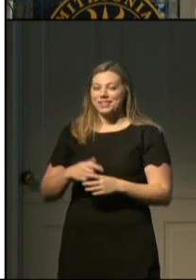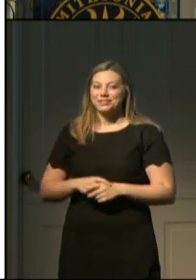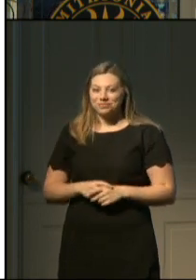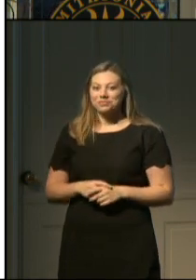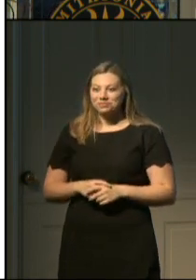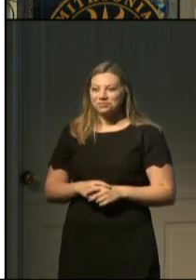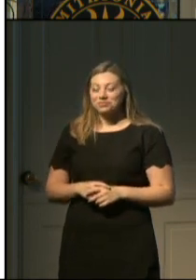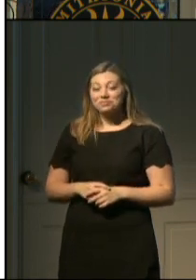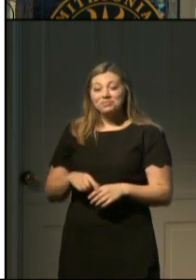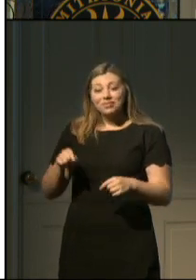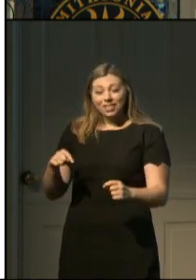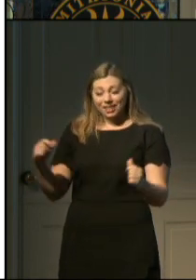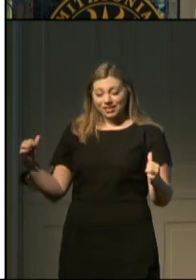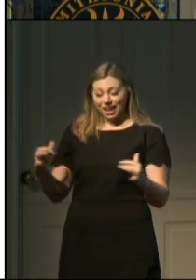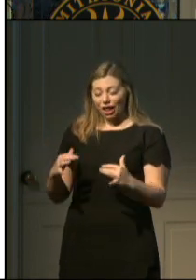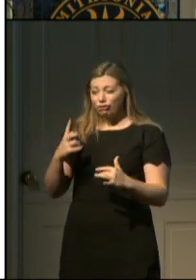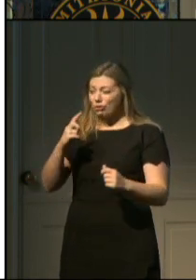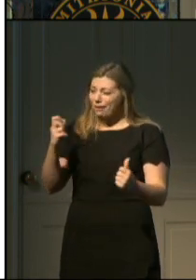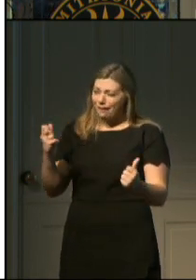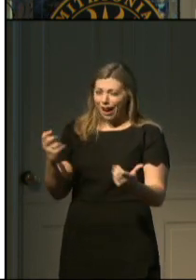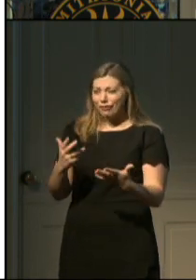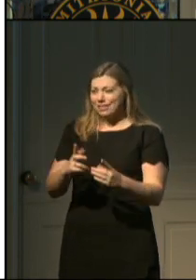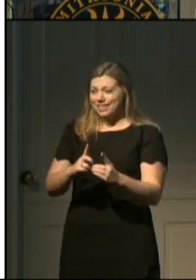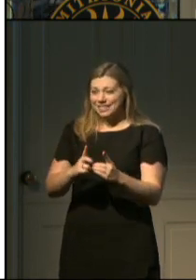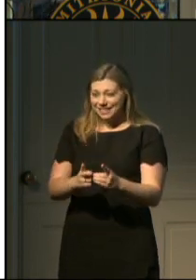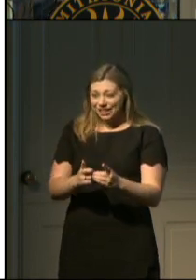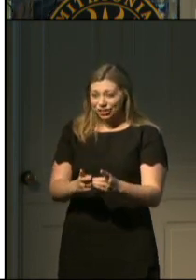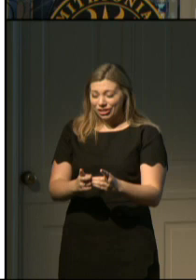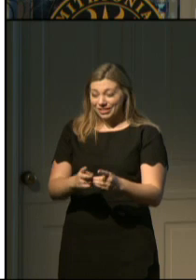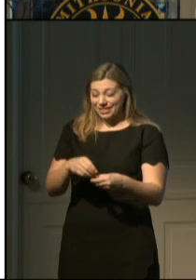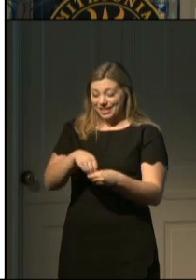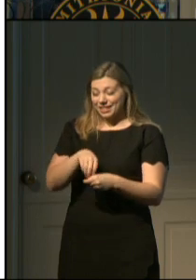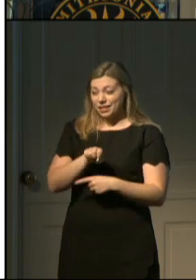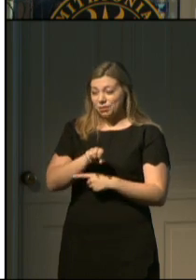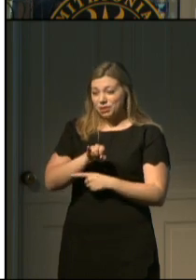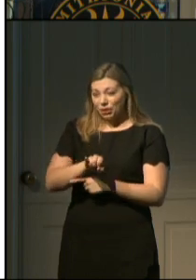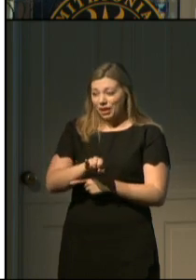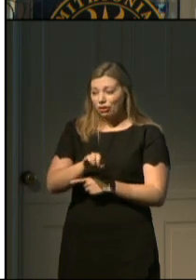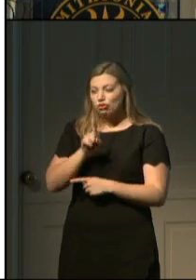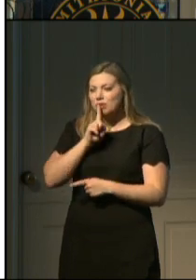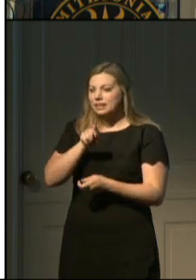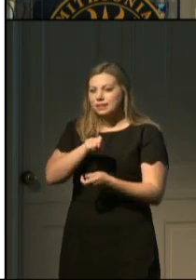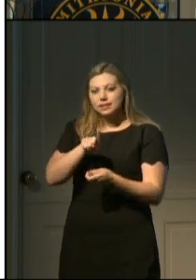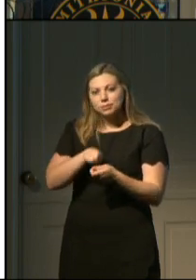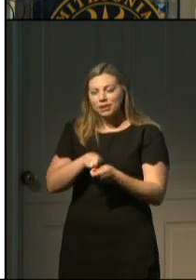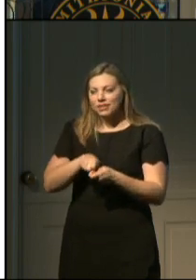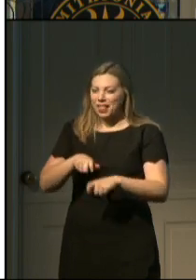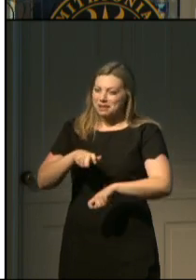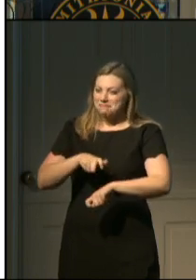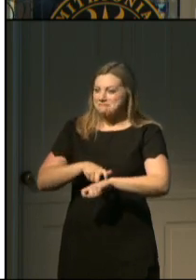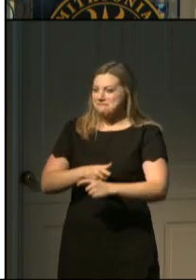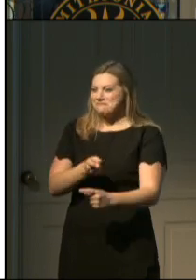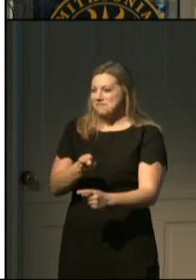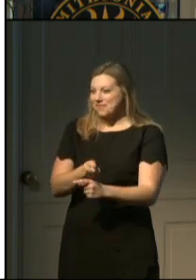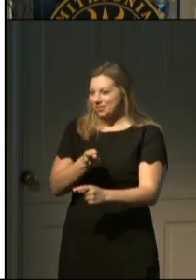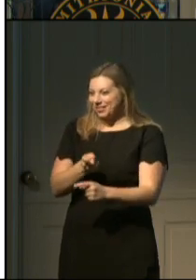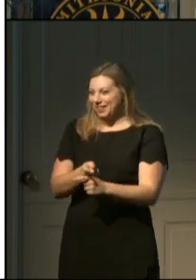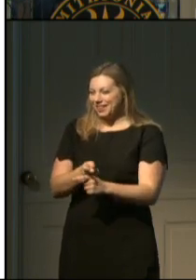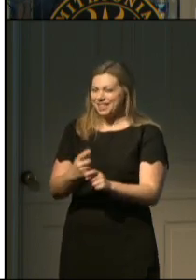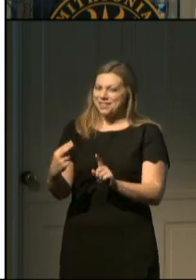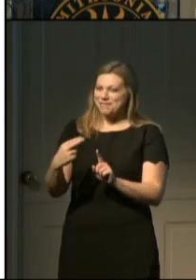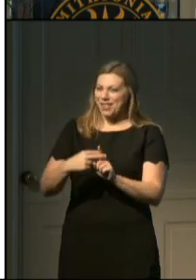This gathering for all things digital at the Smithsonian is particularly timely and relevant, I